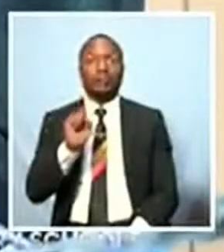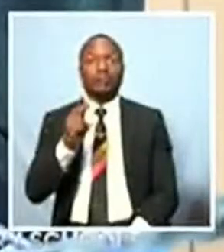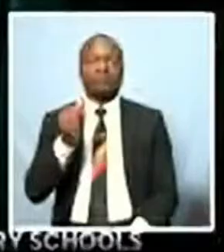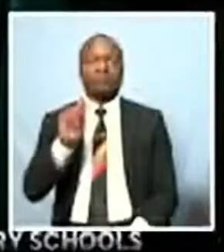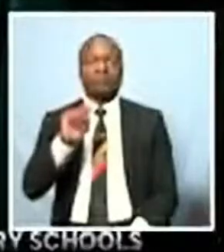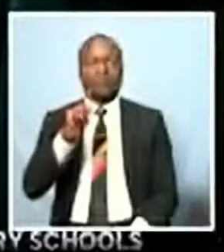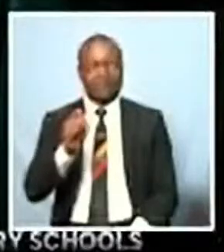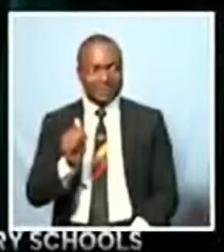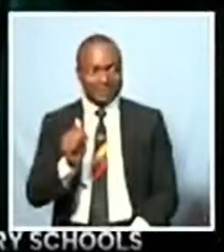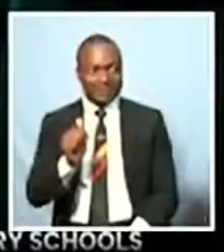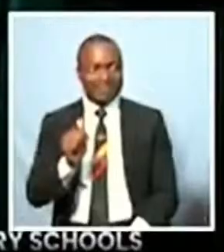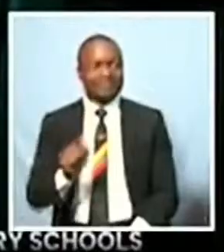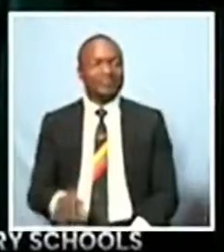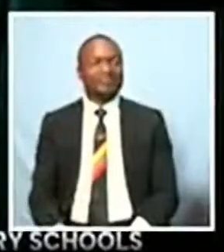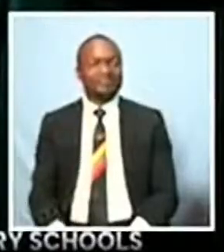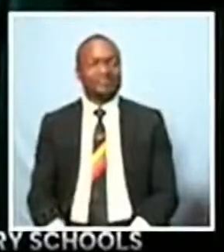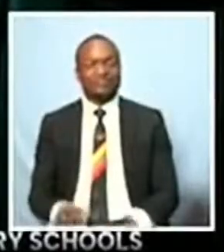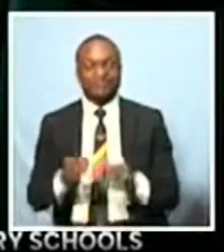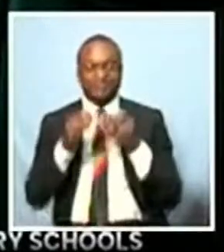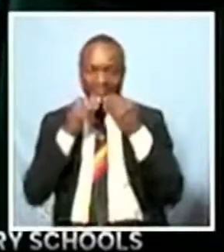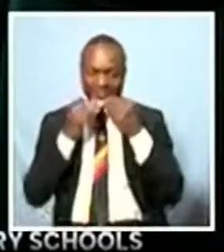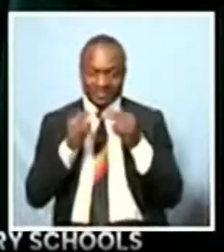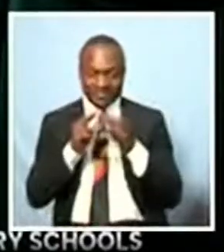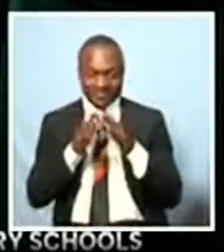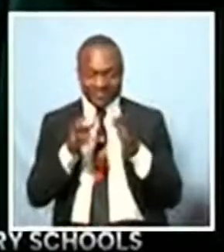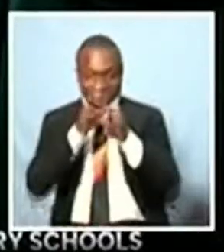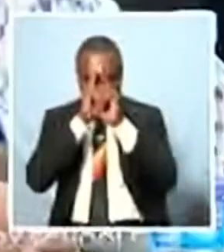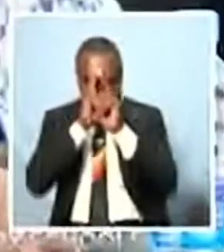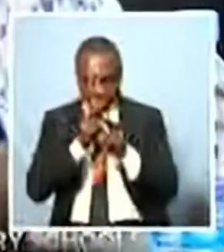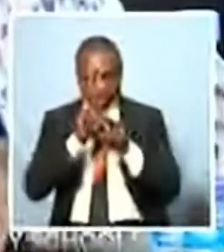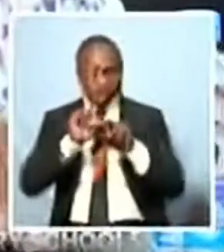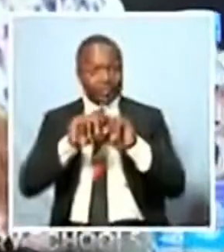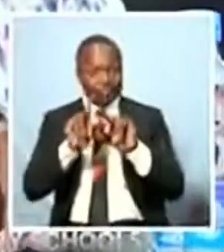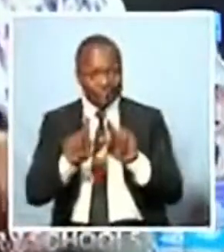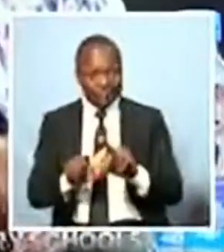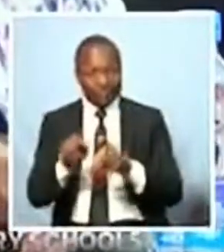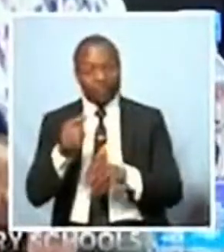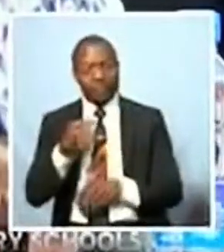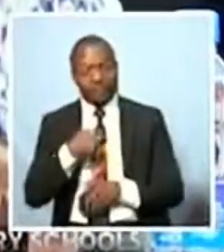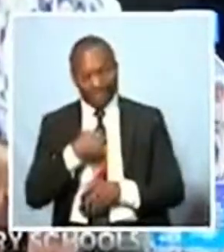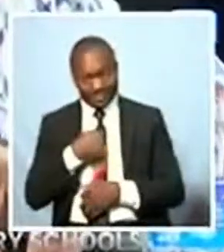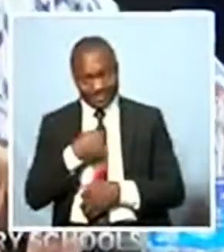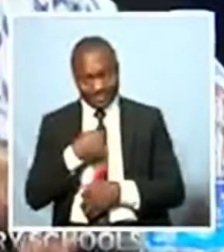have noted. Thank you. Yeah, thank you very much, Honorable Chairperson. I think for me,